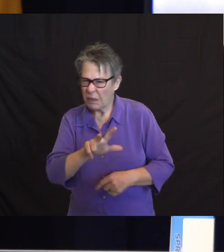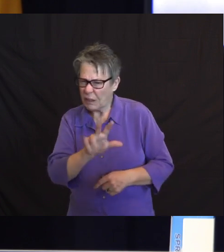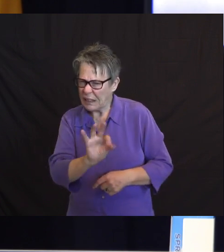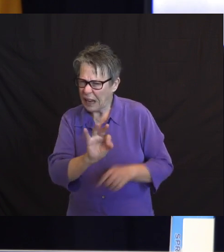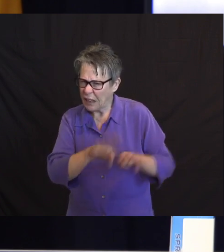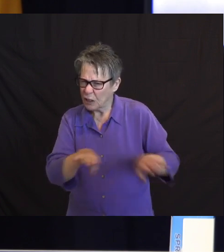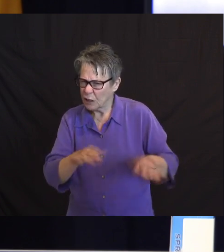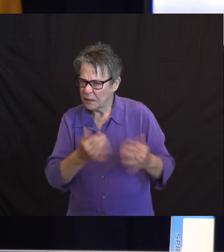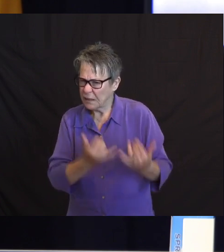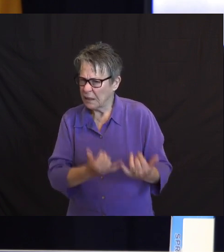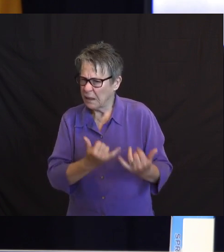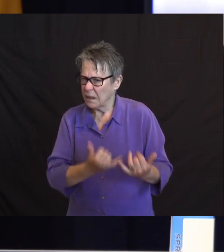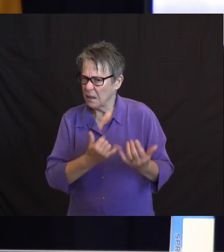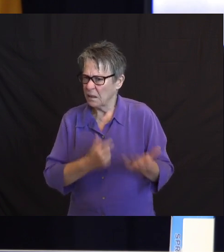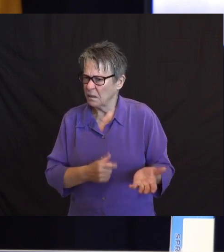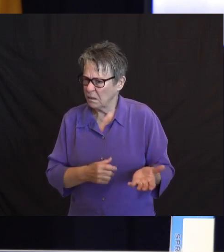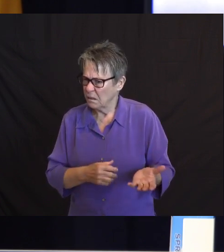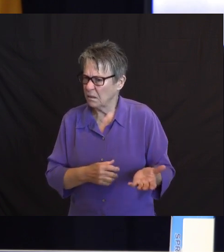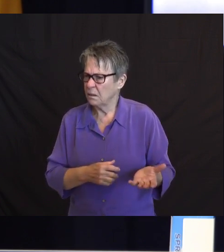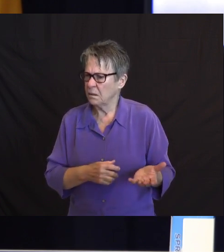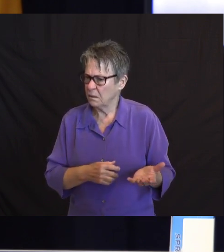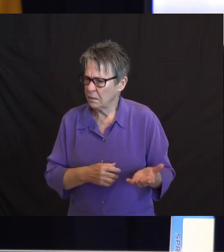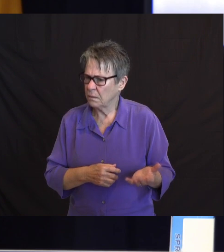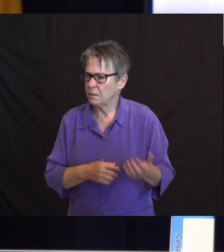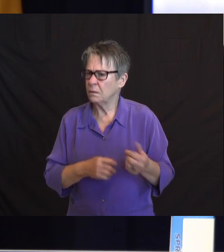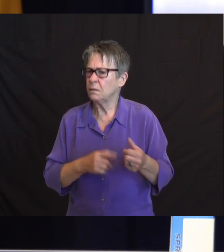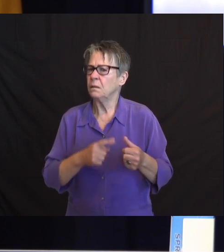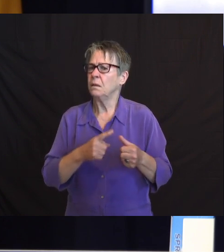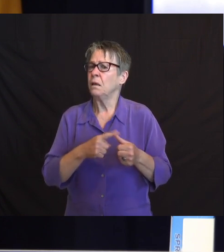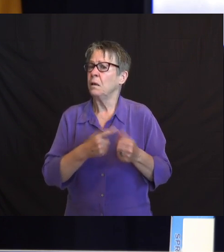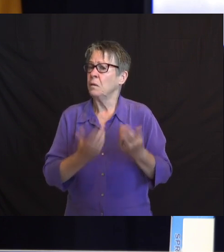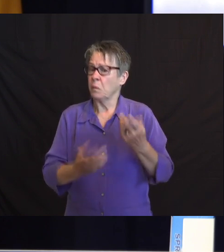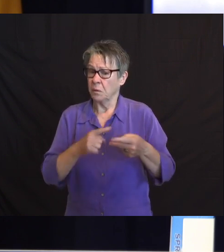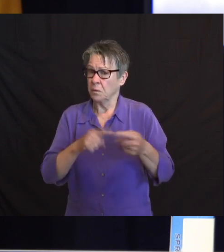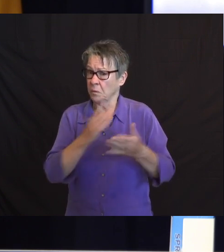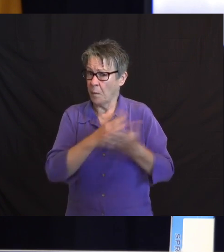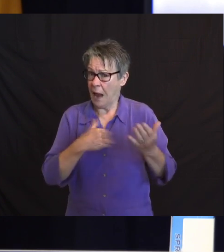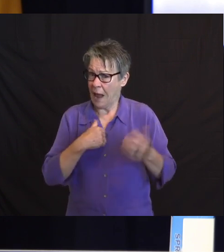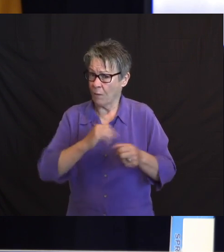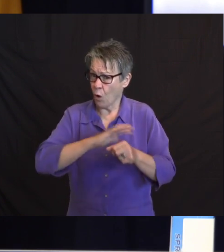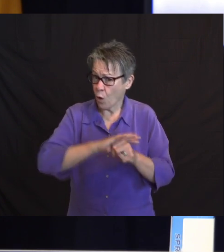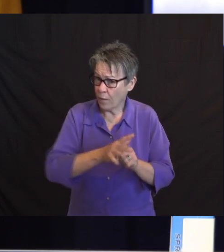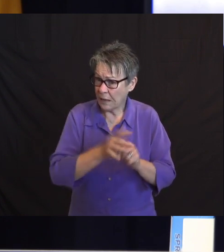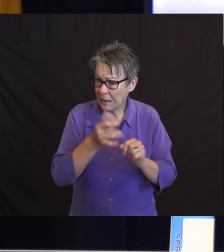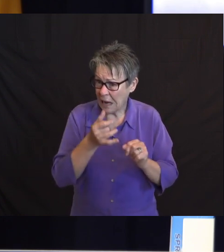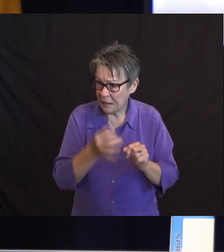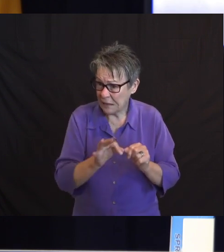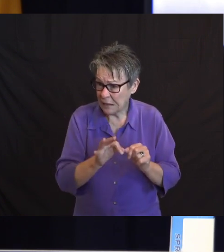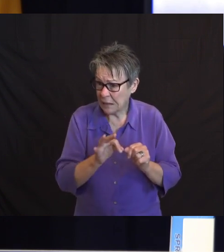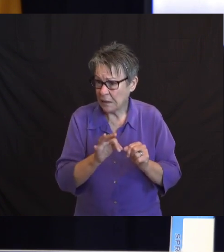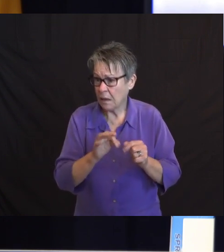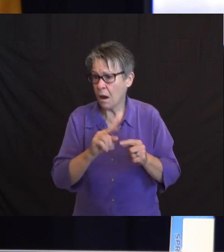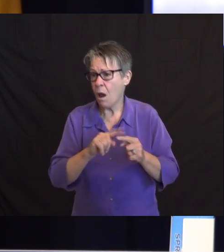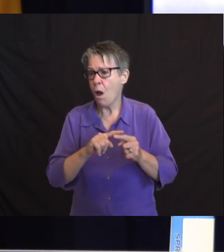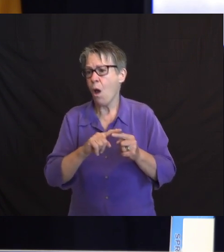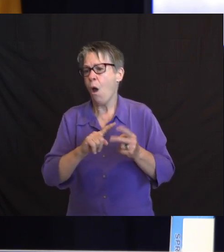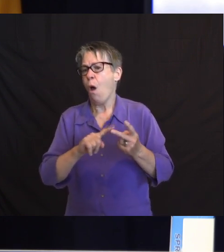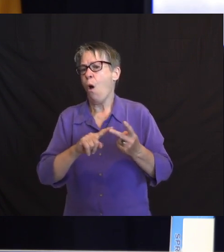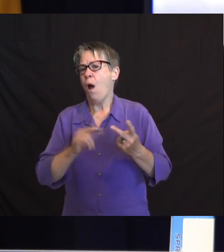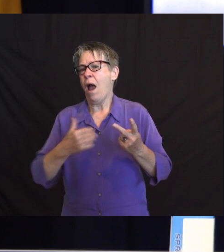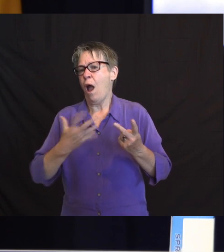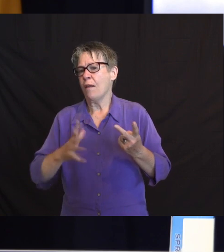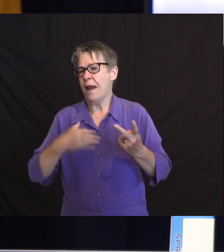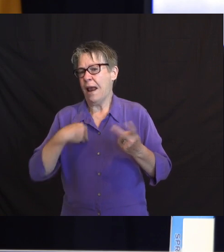or had antibody tests that were positive, indicating exposure to the virus. Thankfully, there are